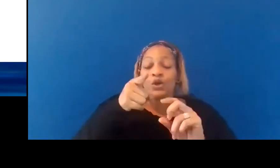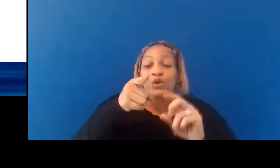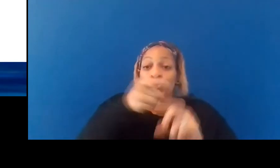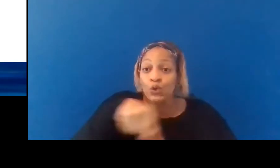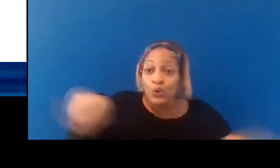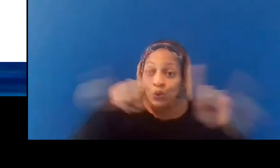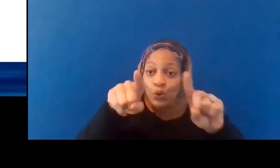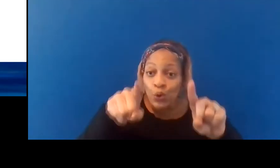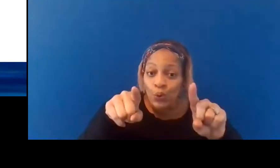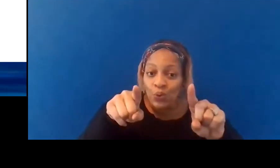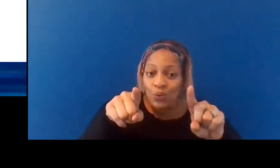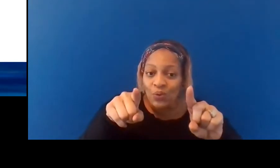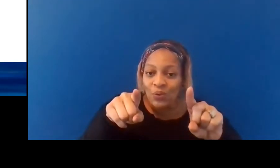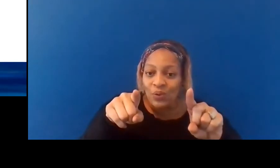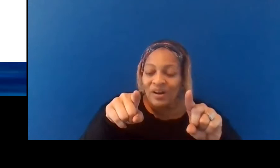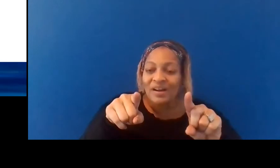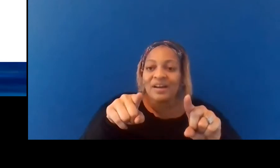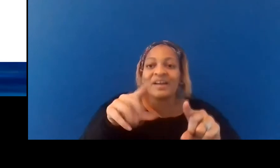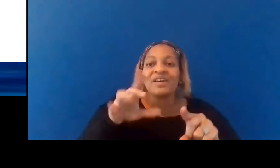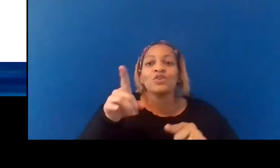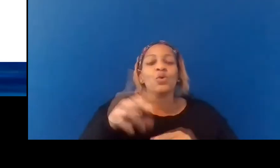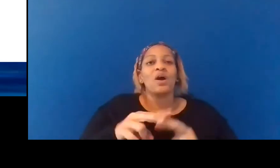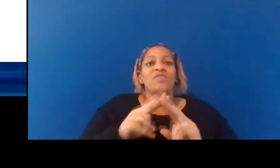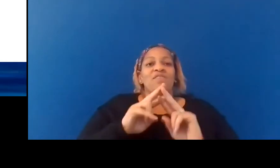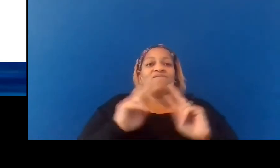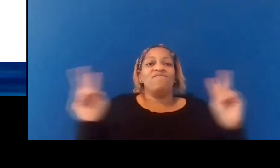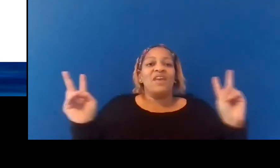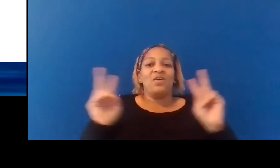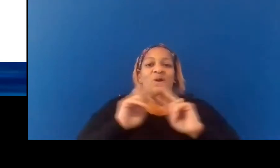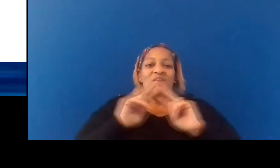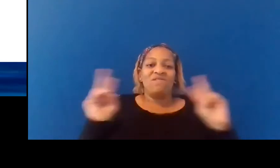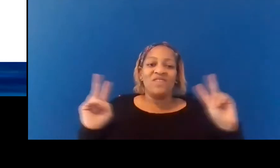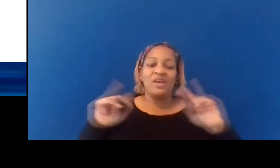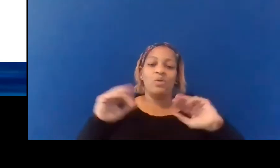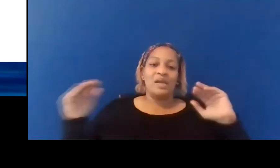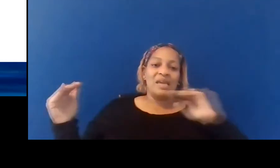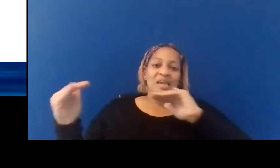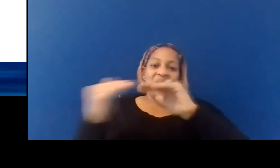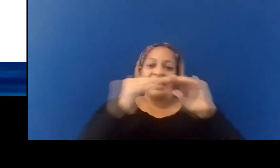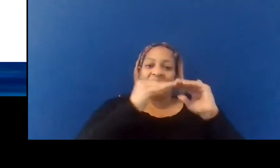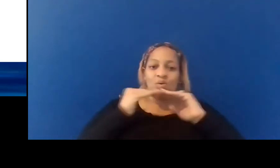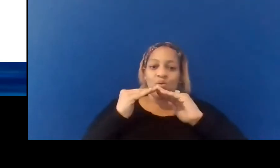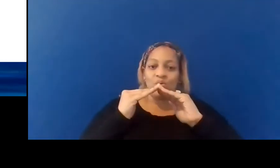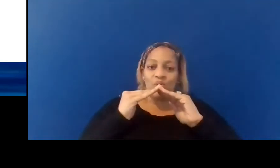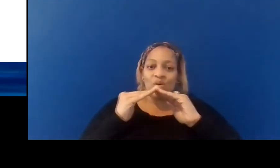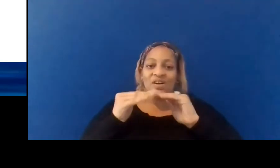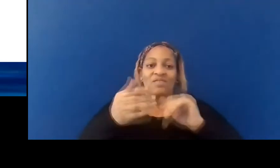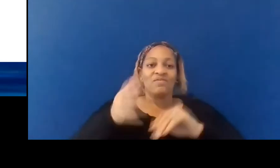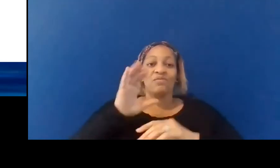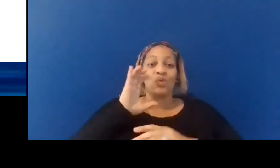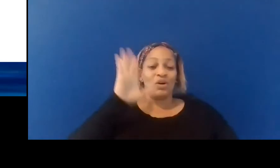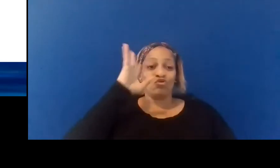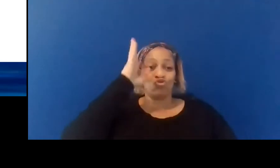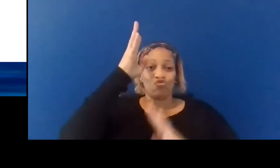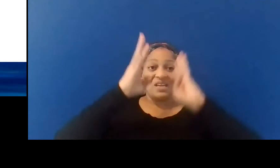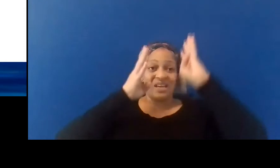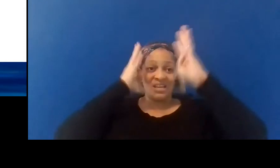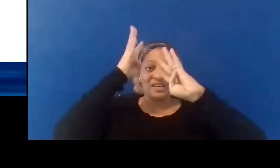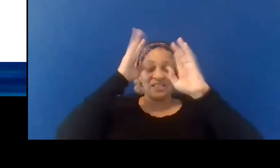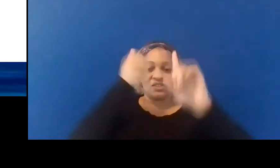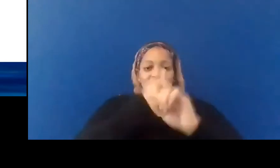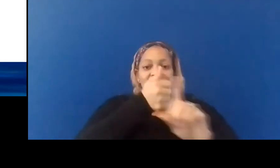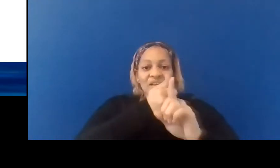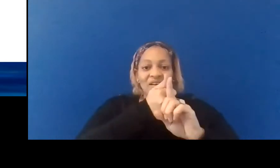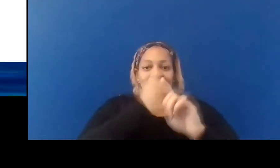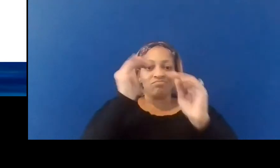because it is all there is, you are the very equal of creation itself. It is not